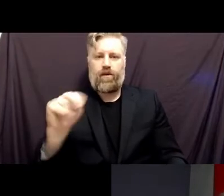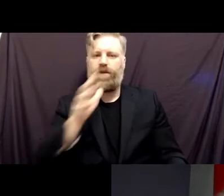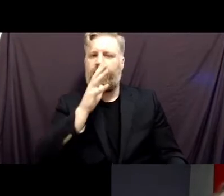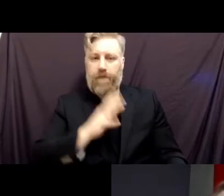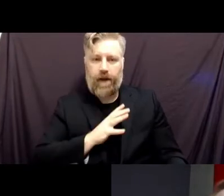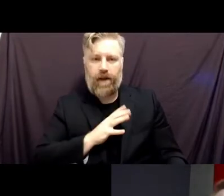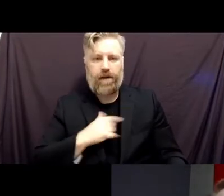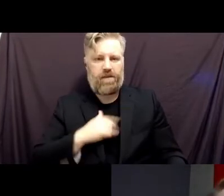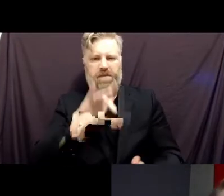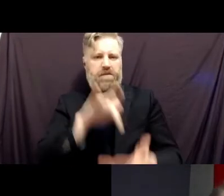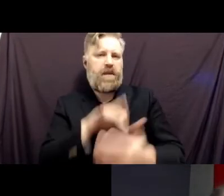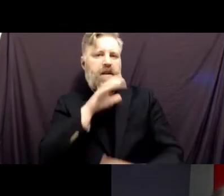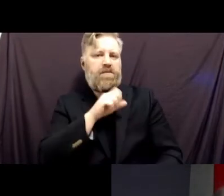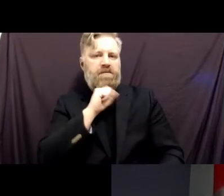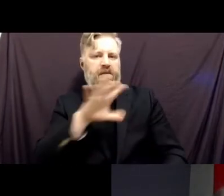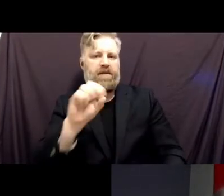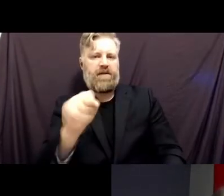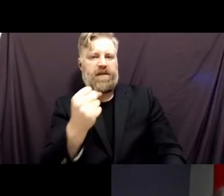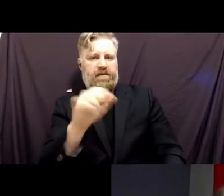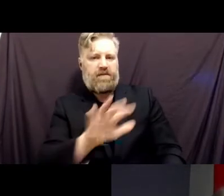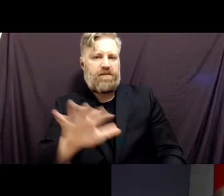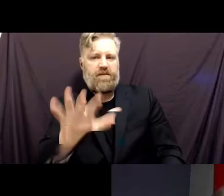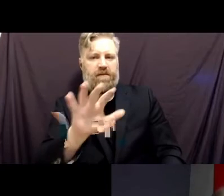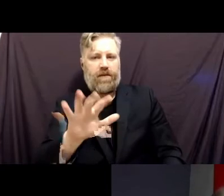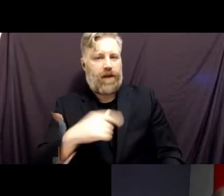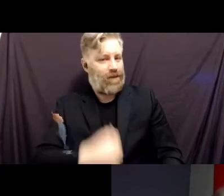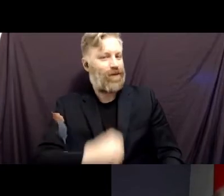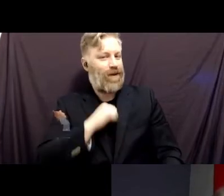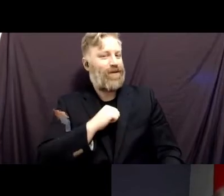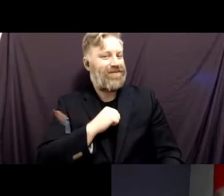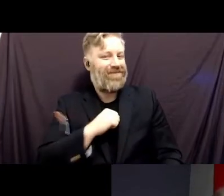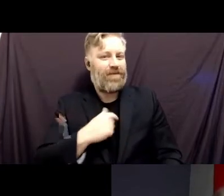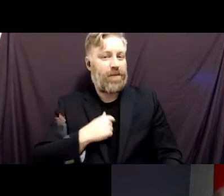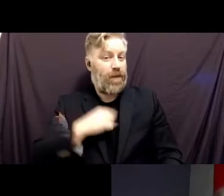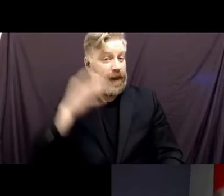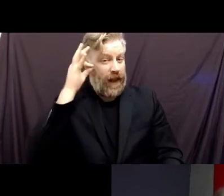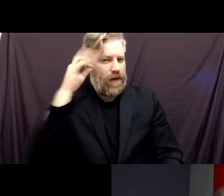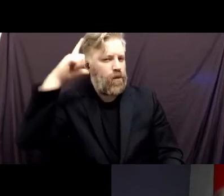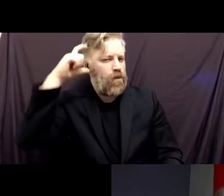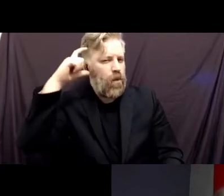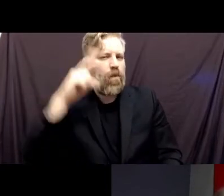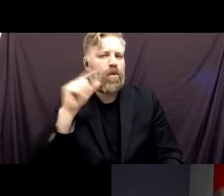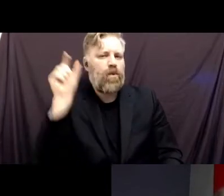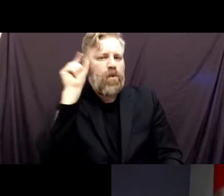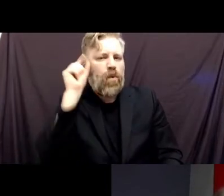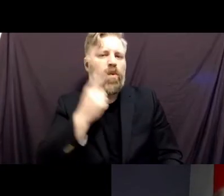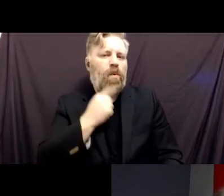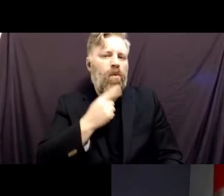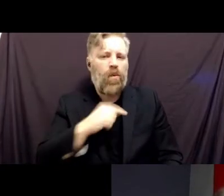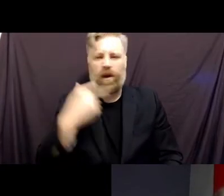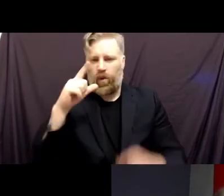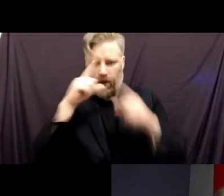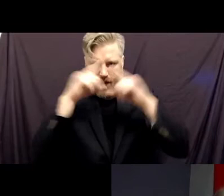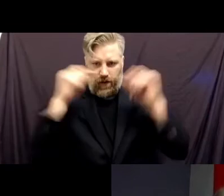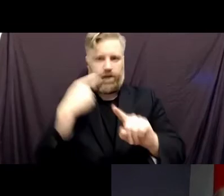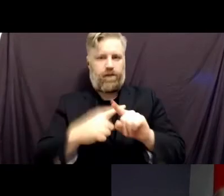my mid-50s, proudly so. I have short red hair, green glasses, and a light sweater on because